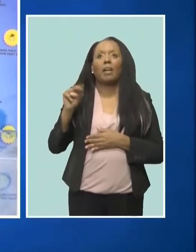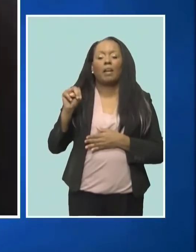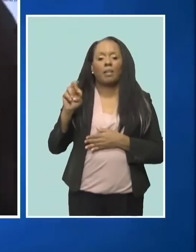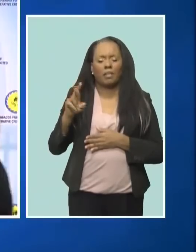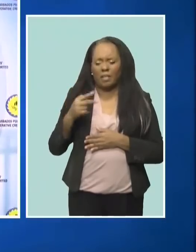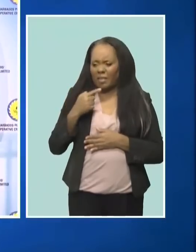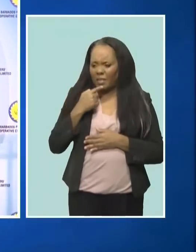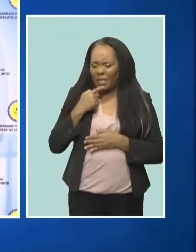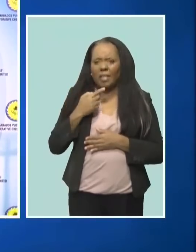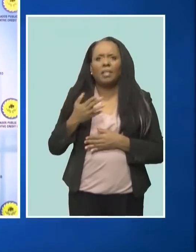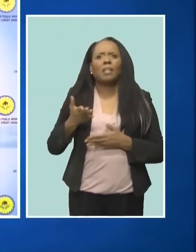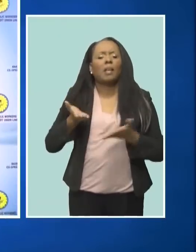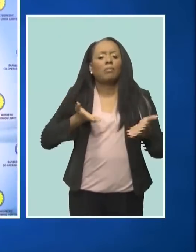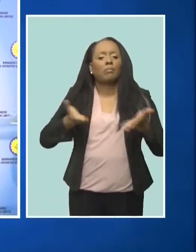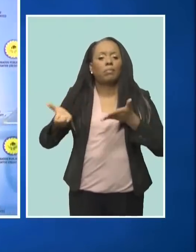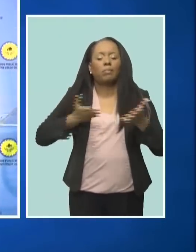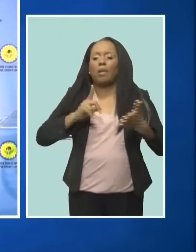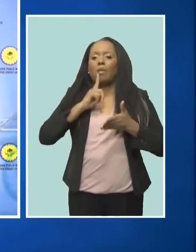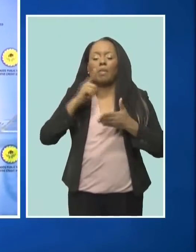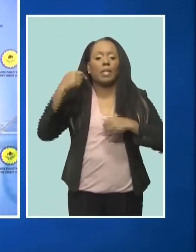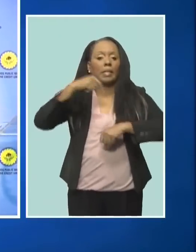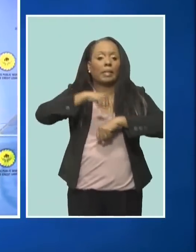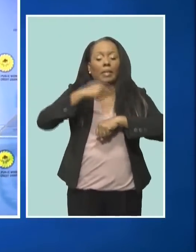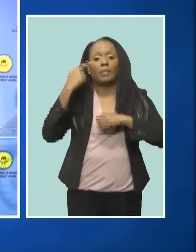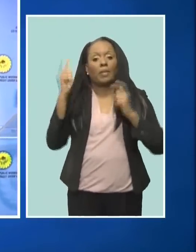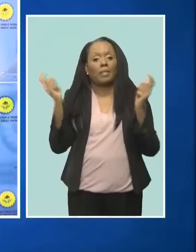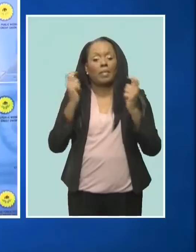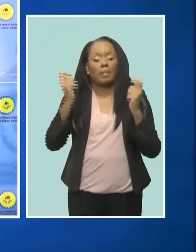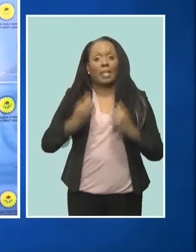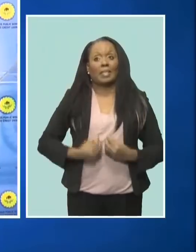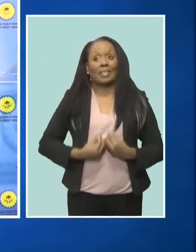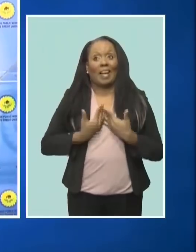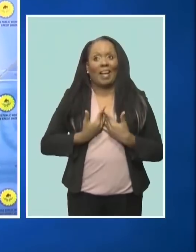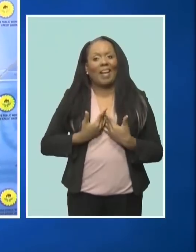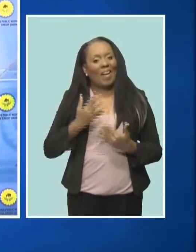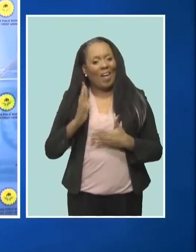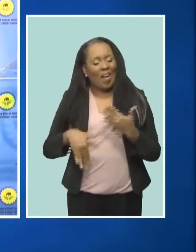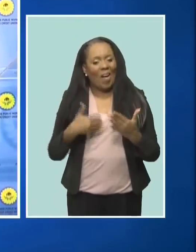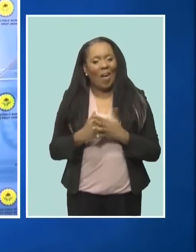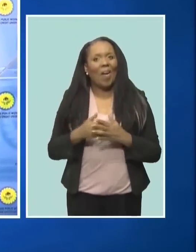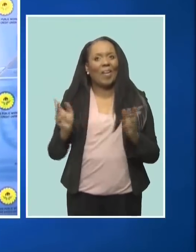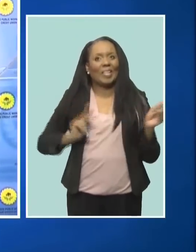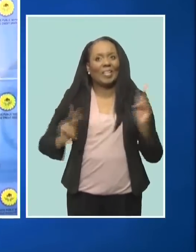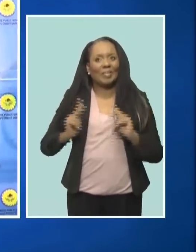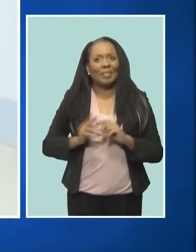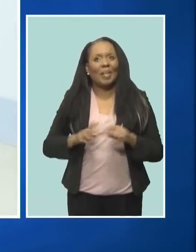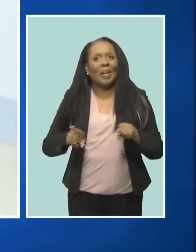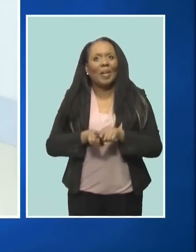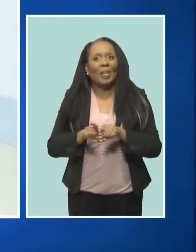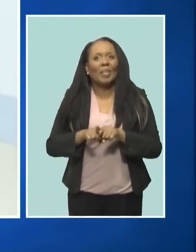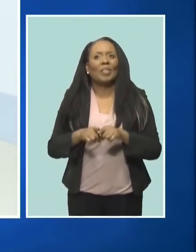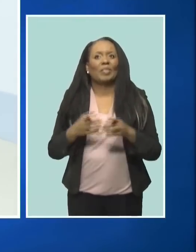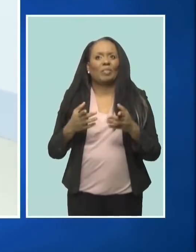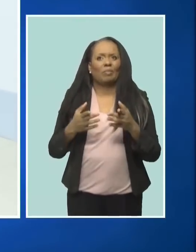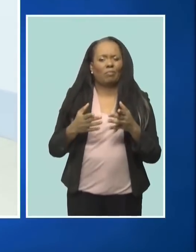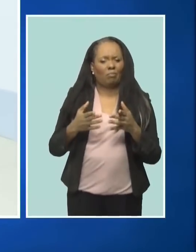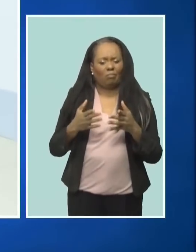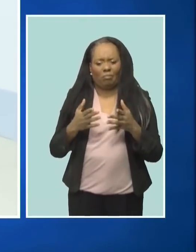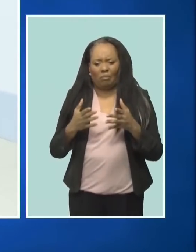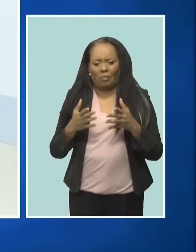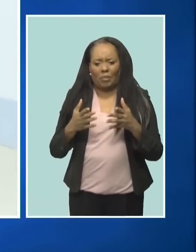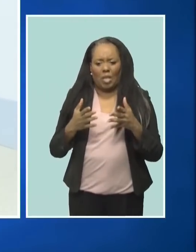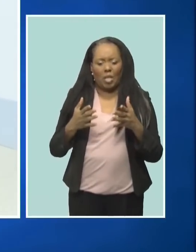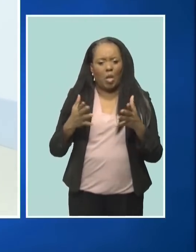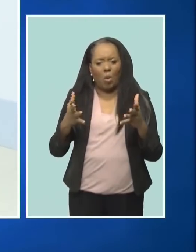She says the ceremony is a moment of celebration and inspiration for the awardees, as well as a stimulus for them in their quest for